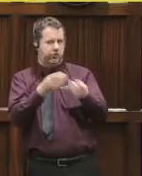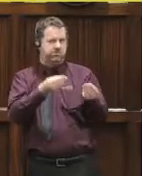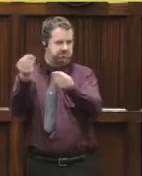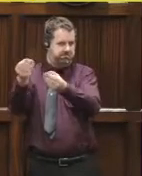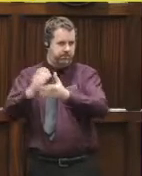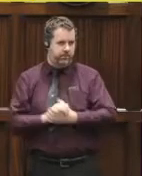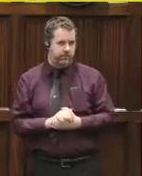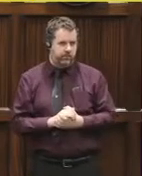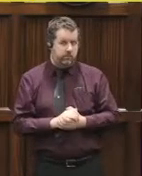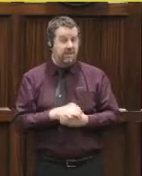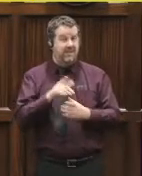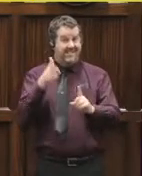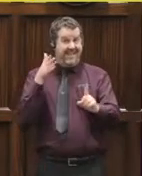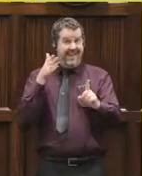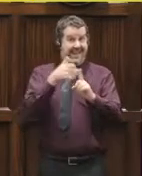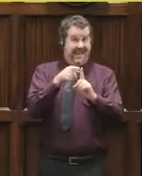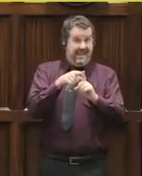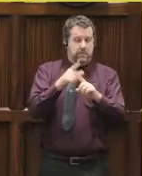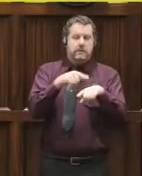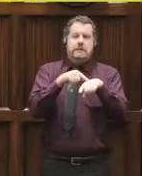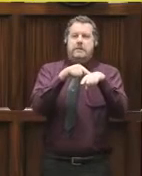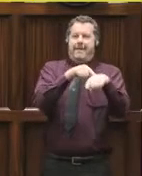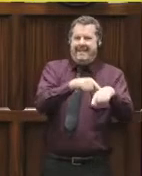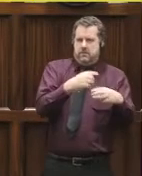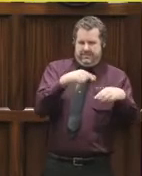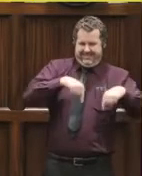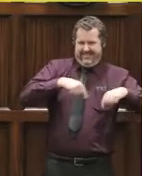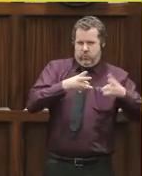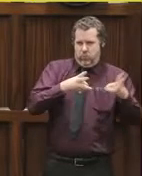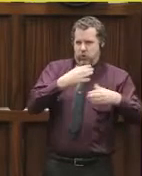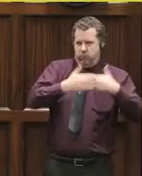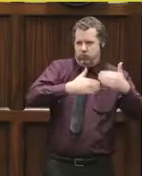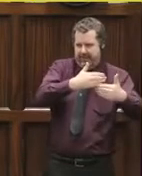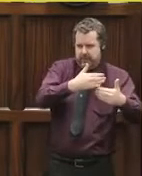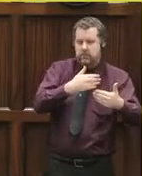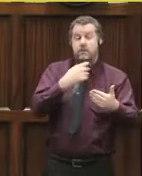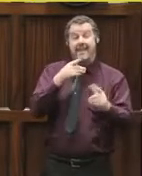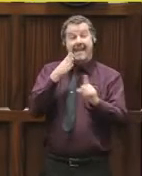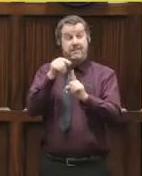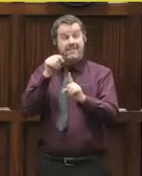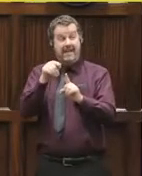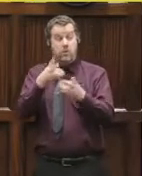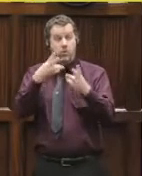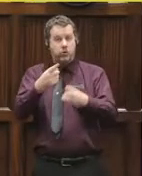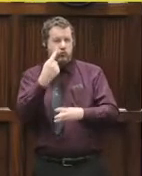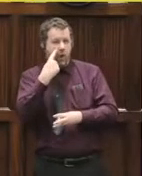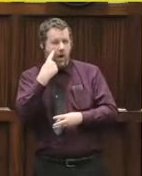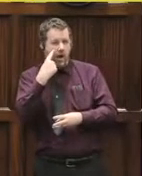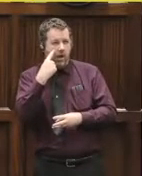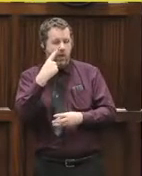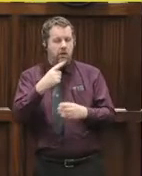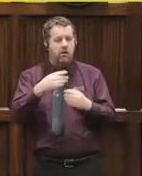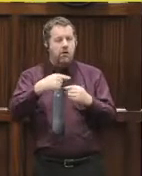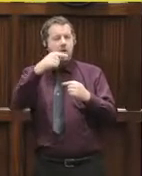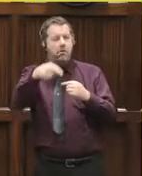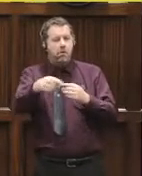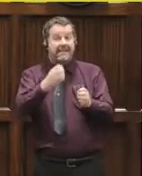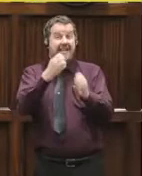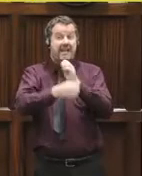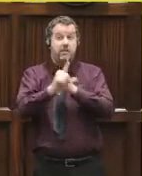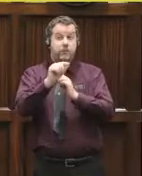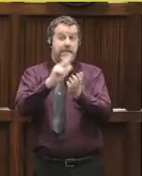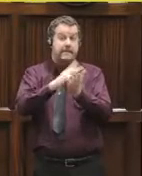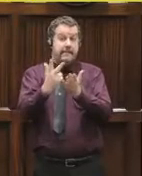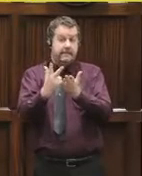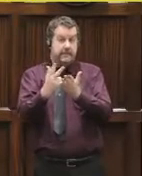The intention, subject to the progress of this work, is to aim to trial an approach towards the end of 2018,